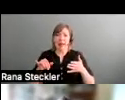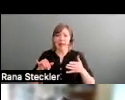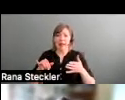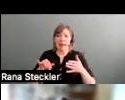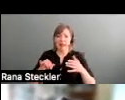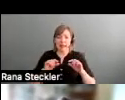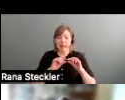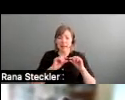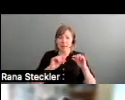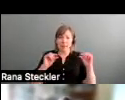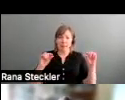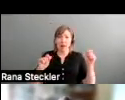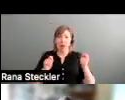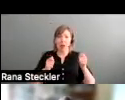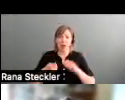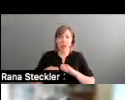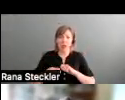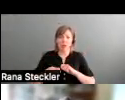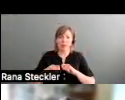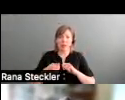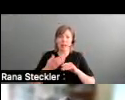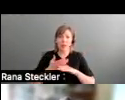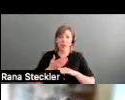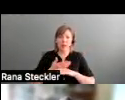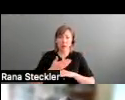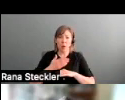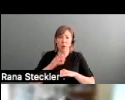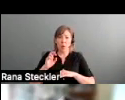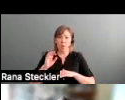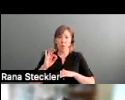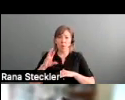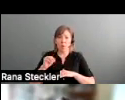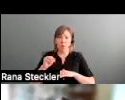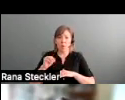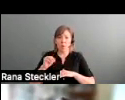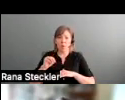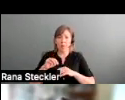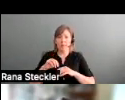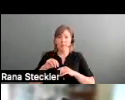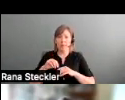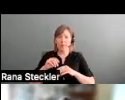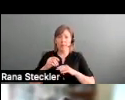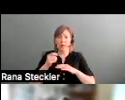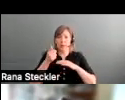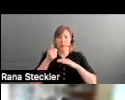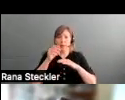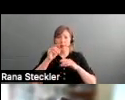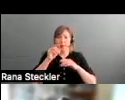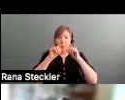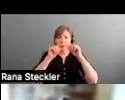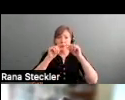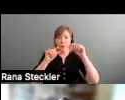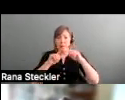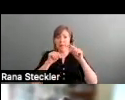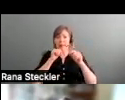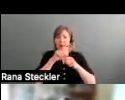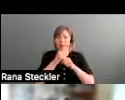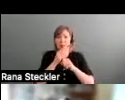incremental changes and reform may chip at the margin, but they did not break the